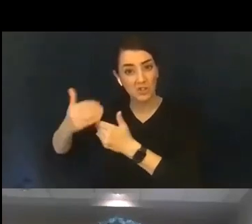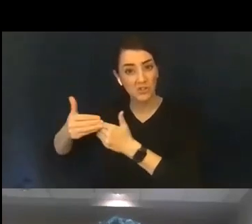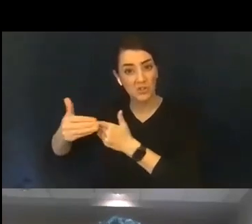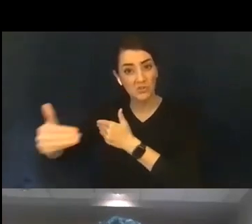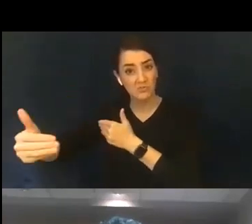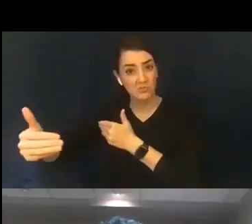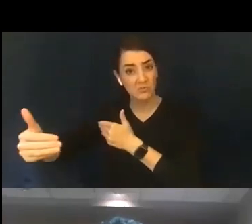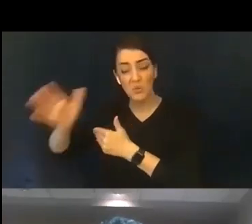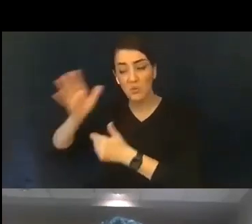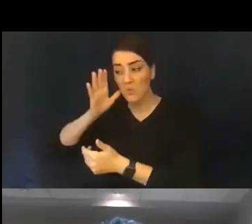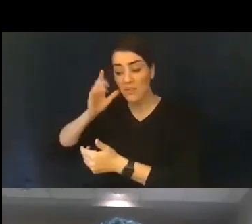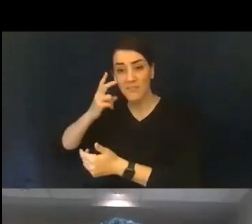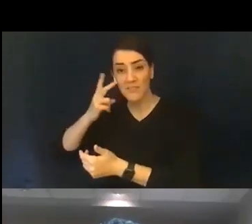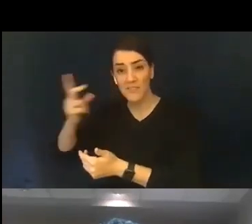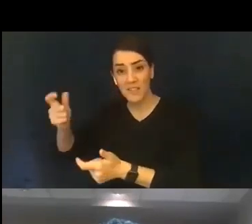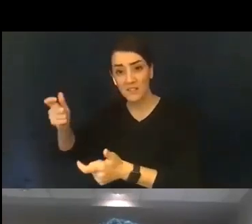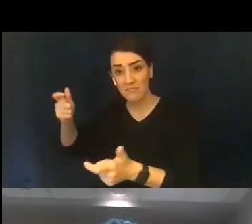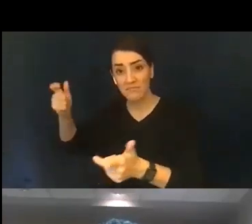change,